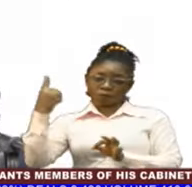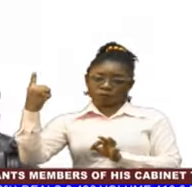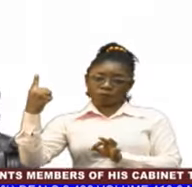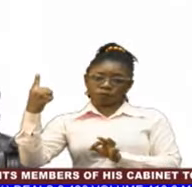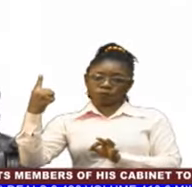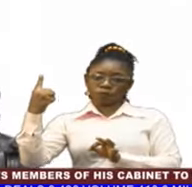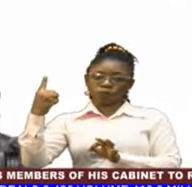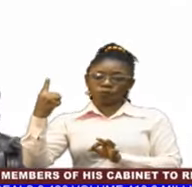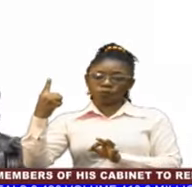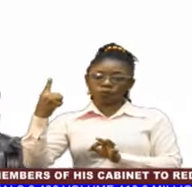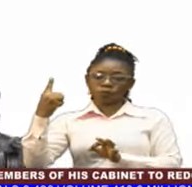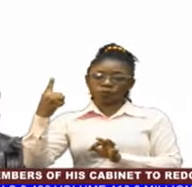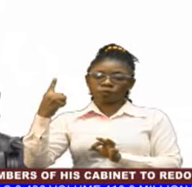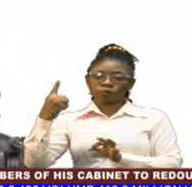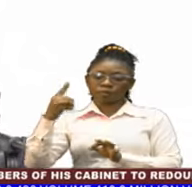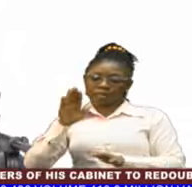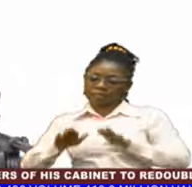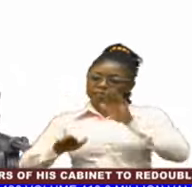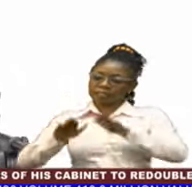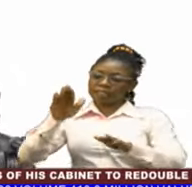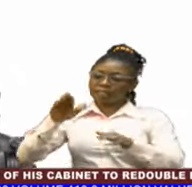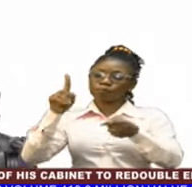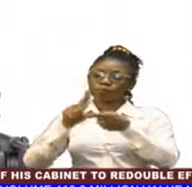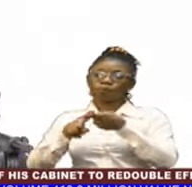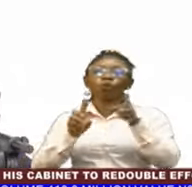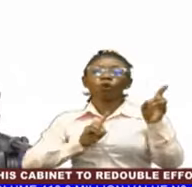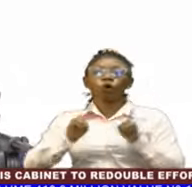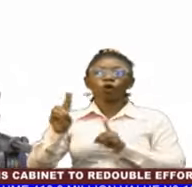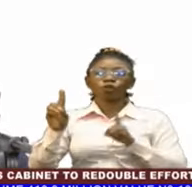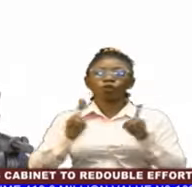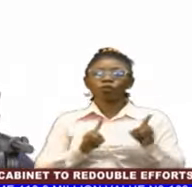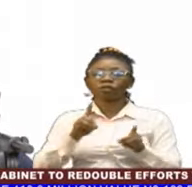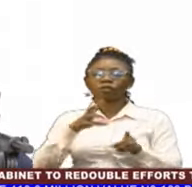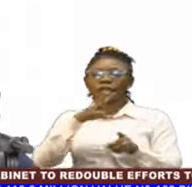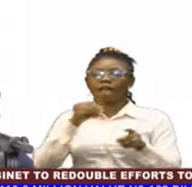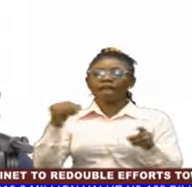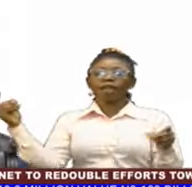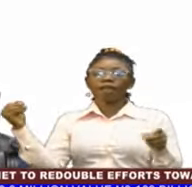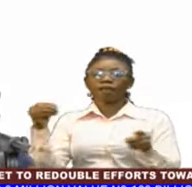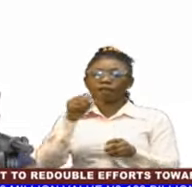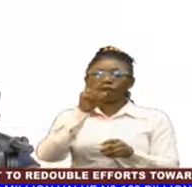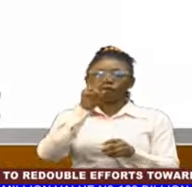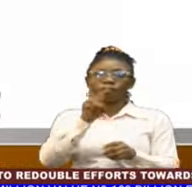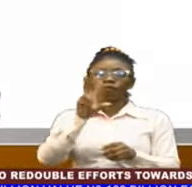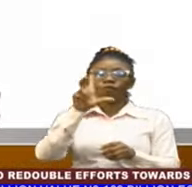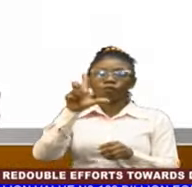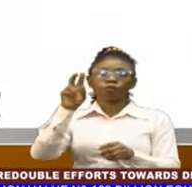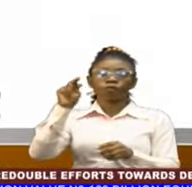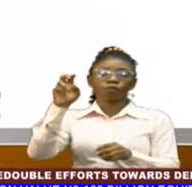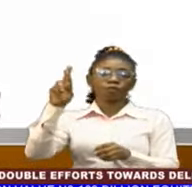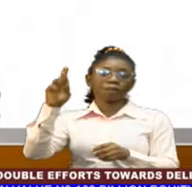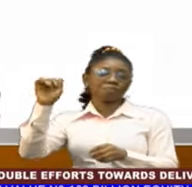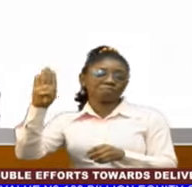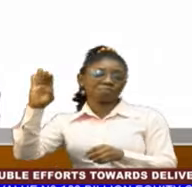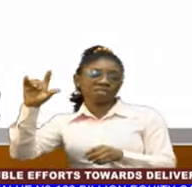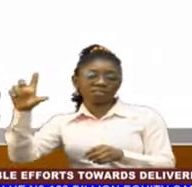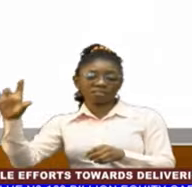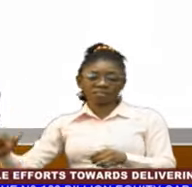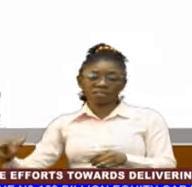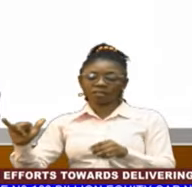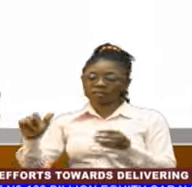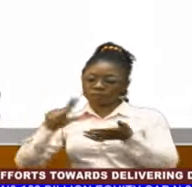I took a step to conduct a vulnerability survey study where we commissioned